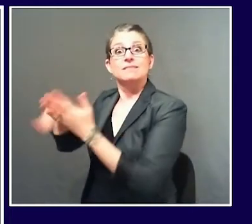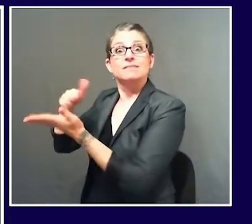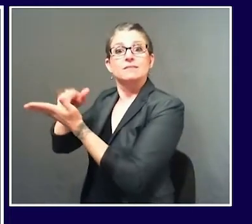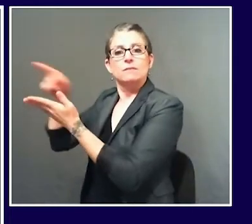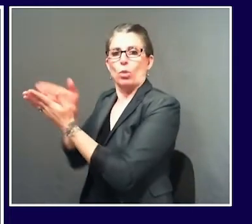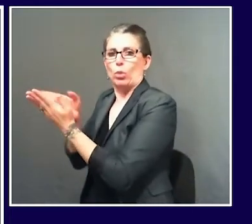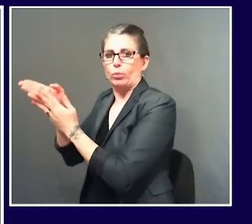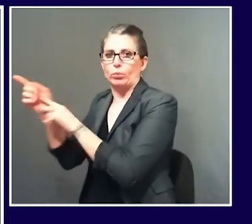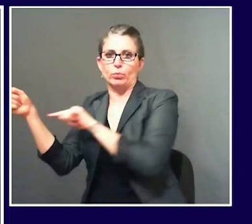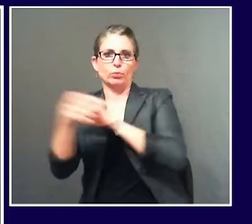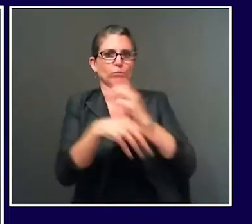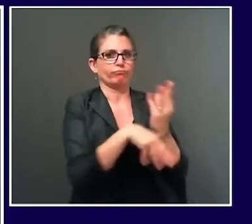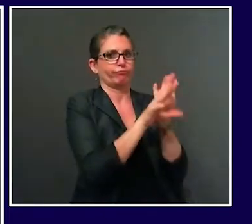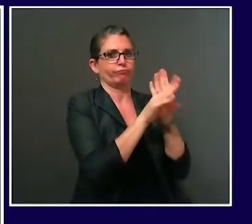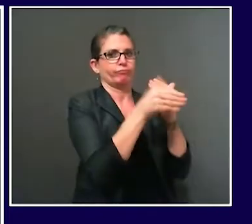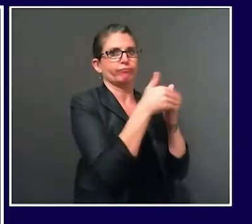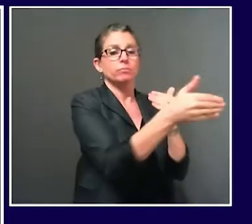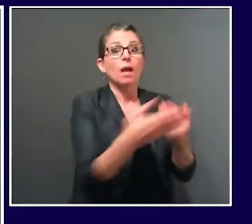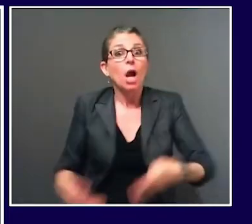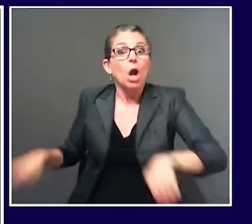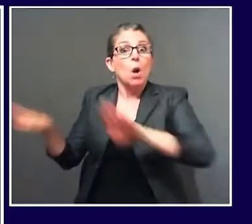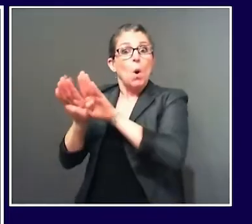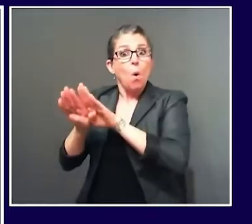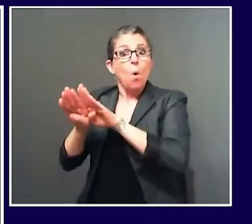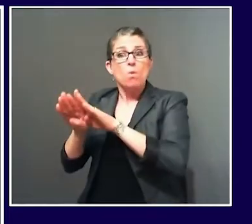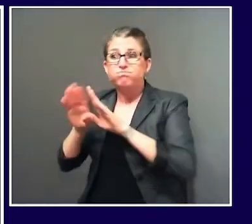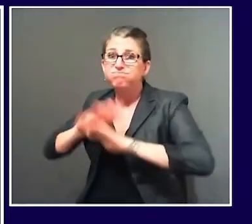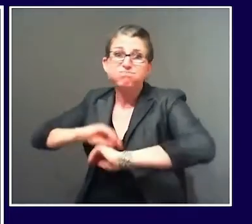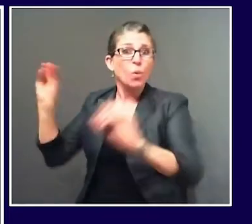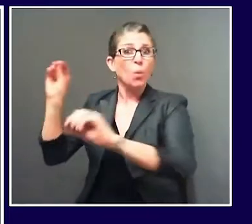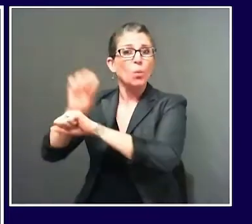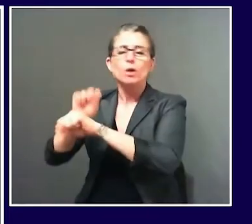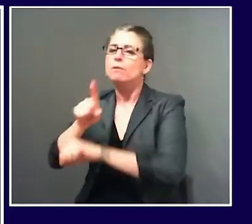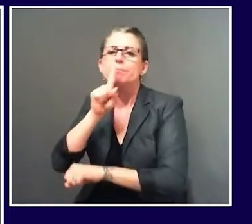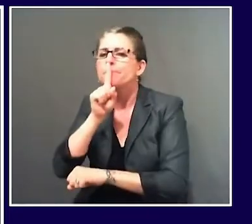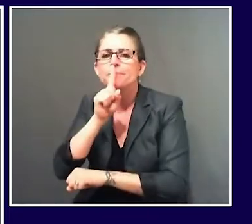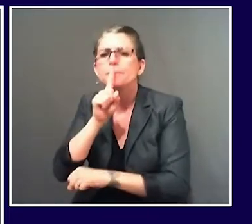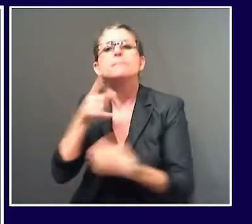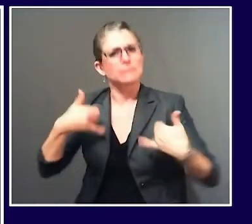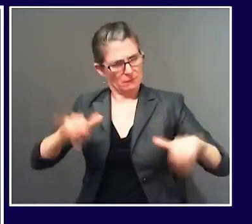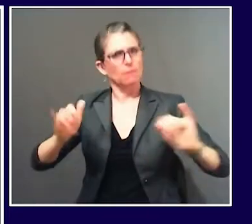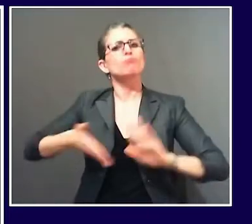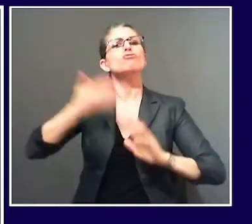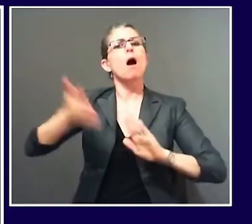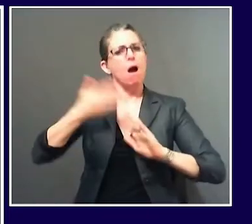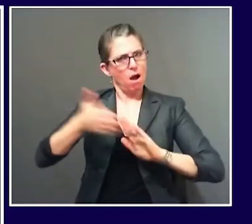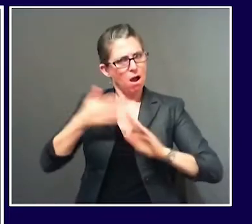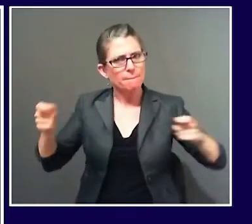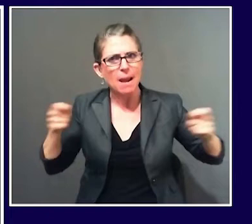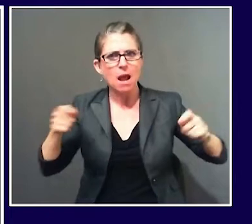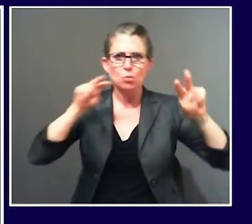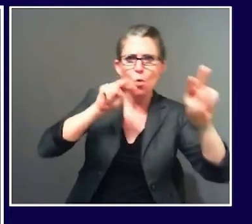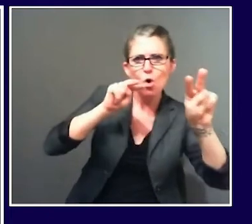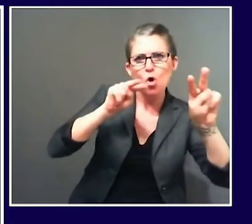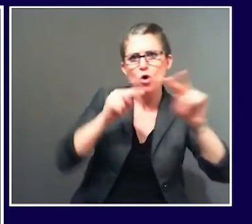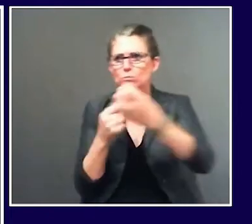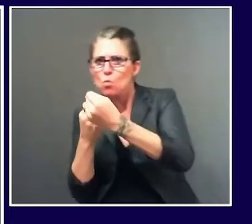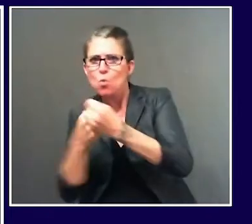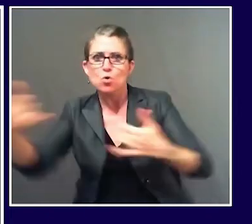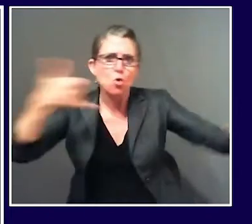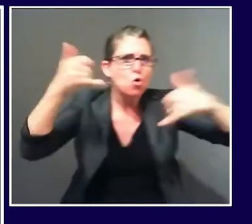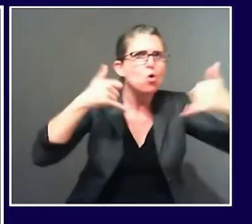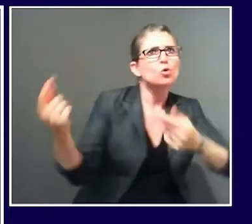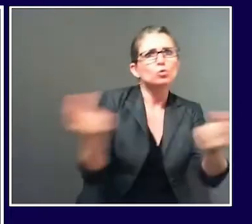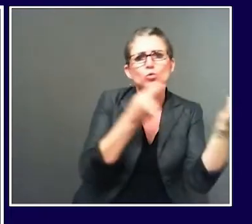I repeat, the State Emergency Operations Center is fully open and operational. In fact, yesterday, between